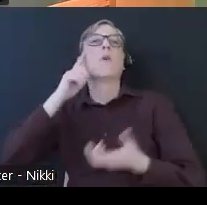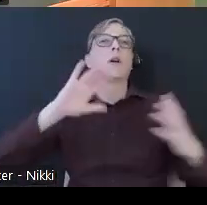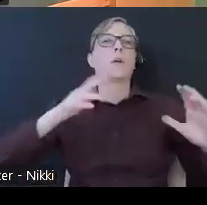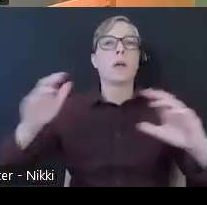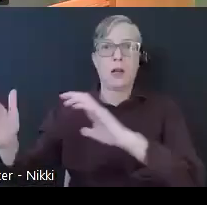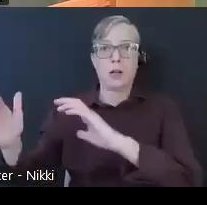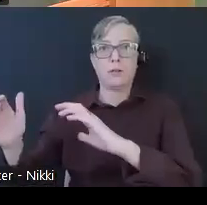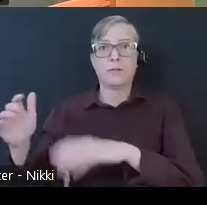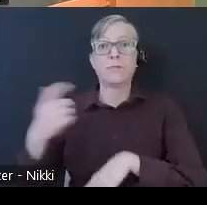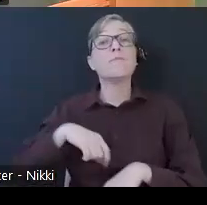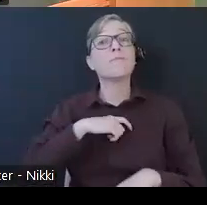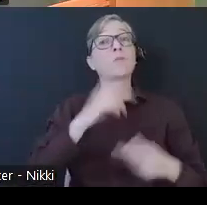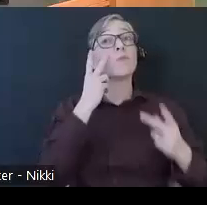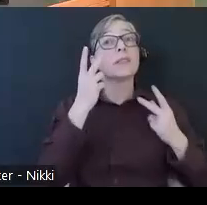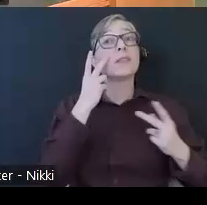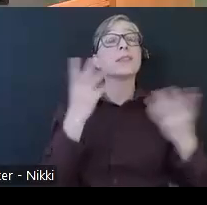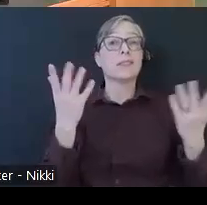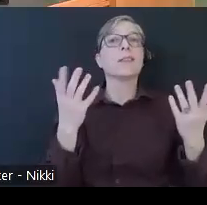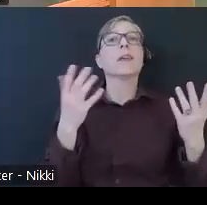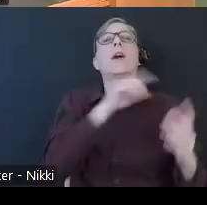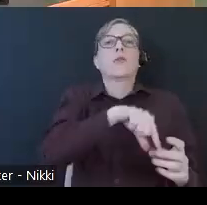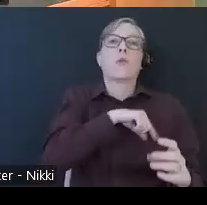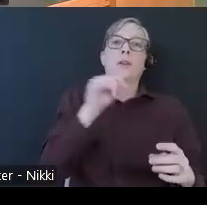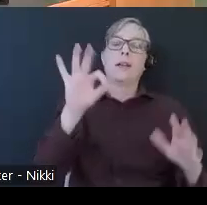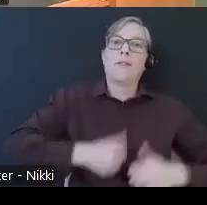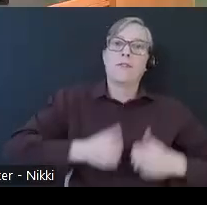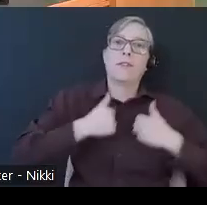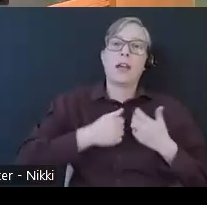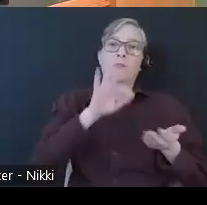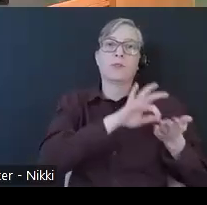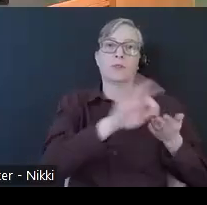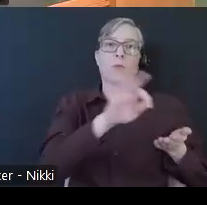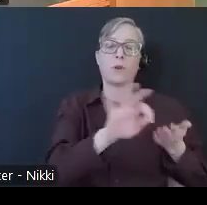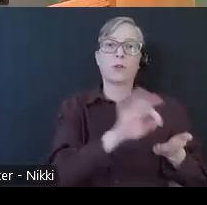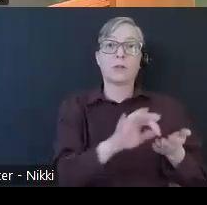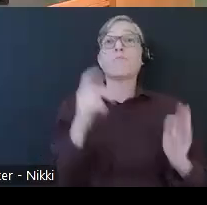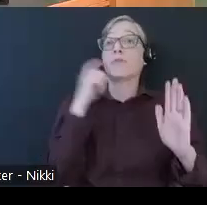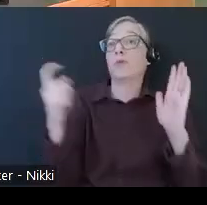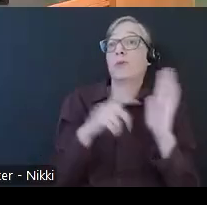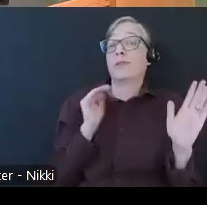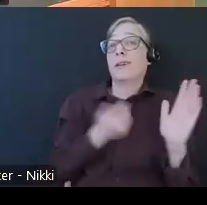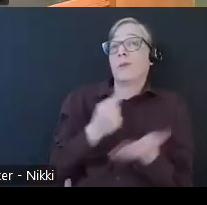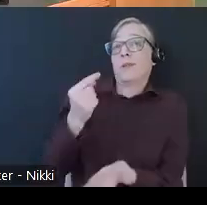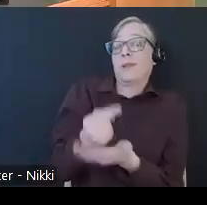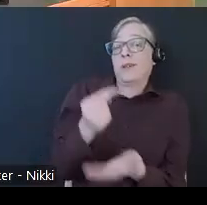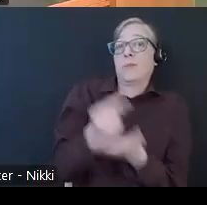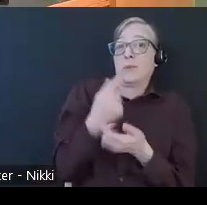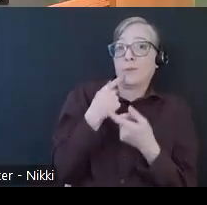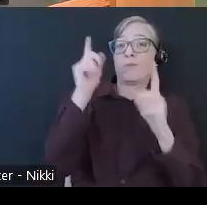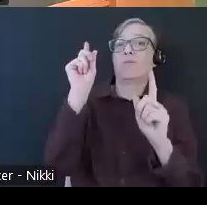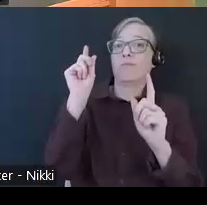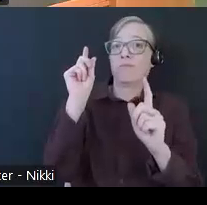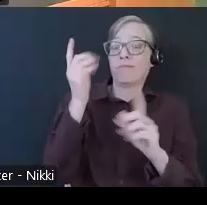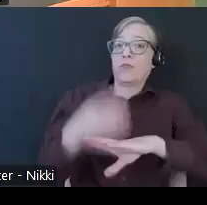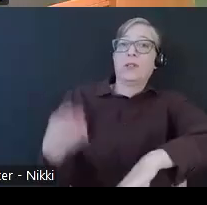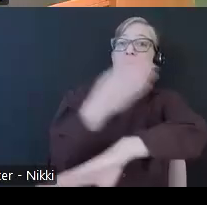quality of life scores too. So you could see also the intervention worked on health-related quality of life. But